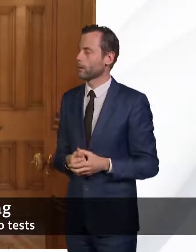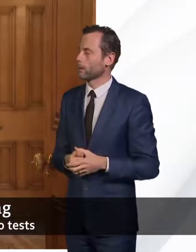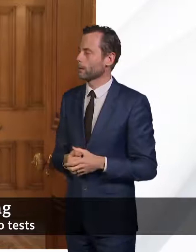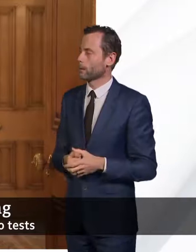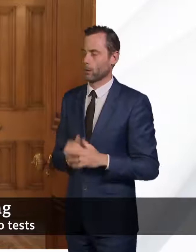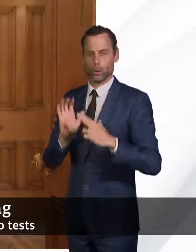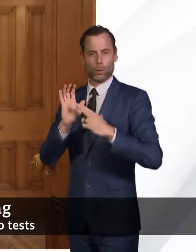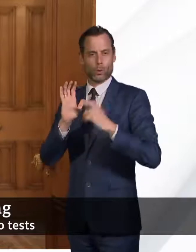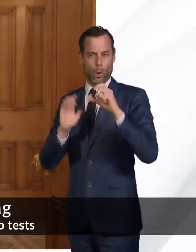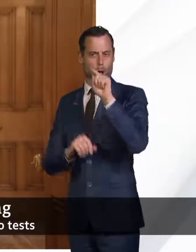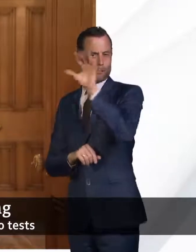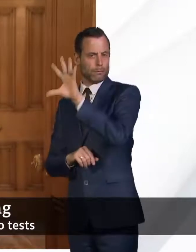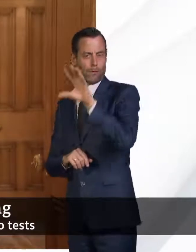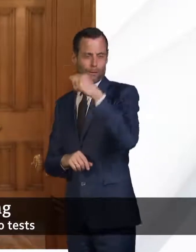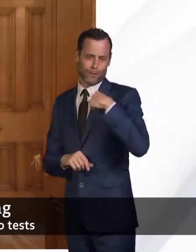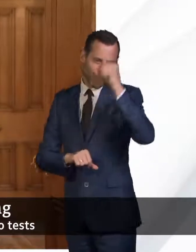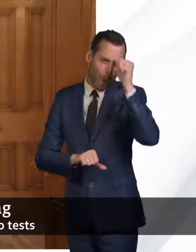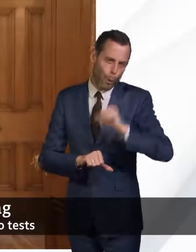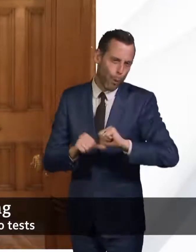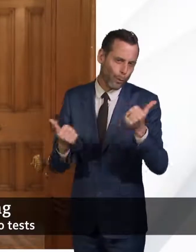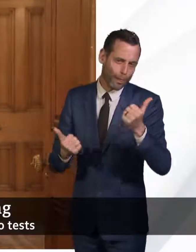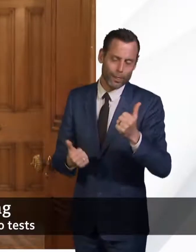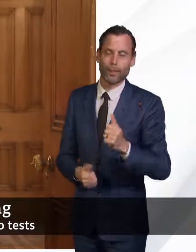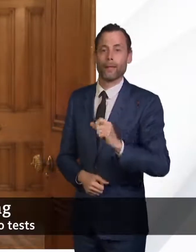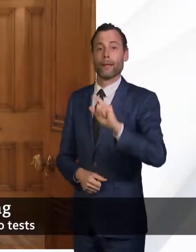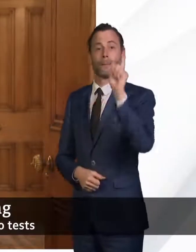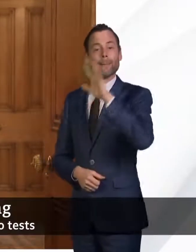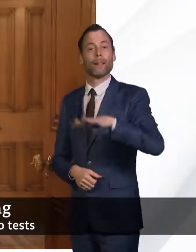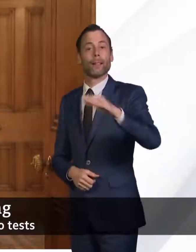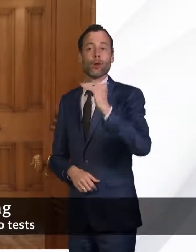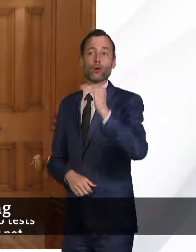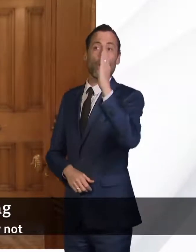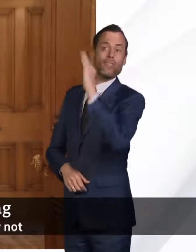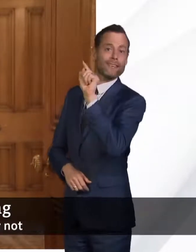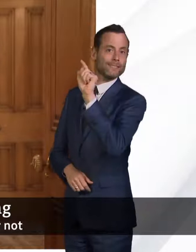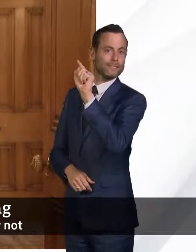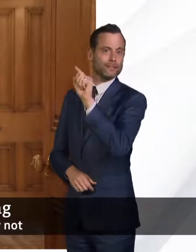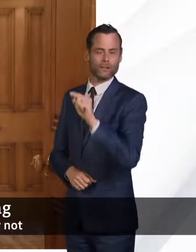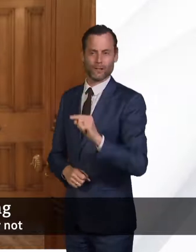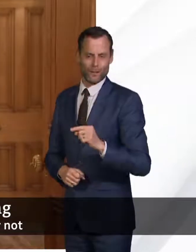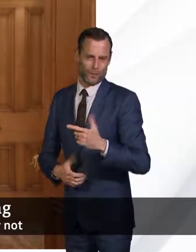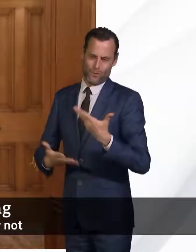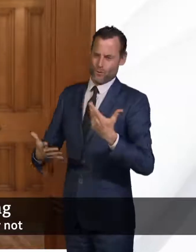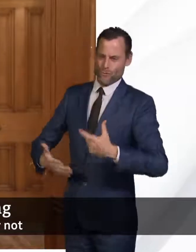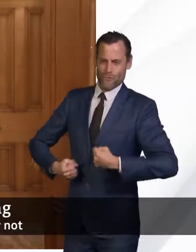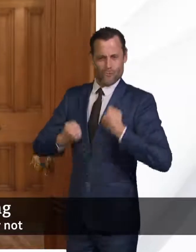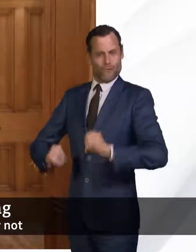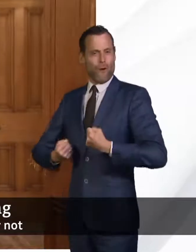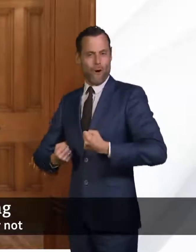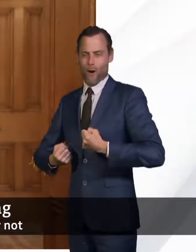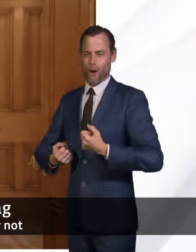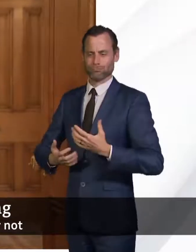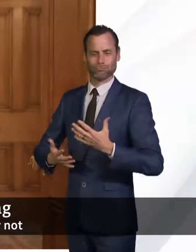Newcastle well as I do, I know that the people of the North East are very gregarious and